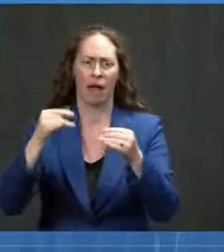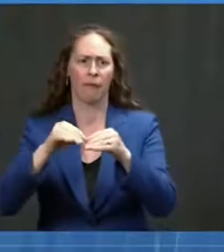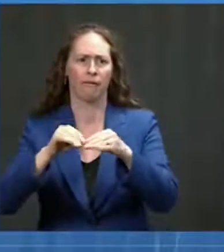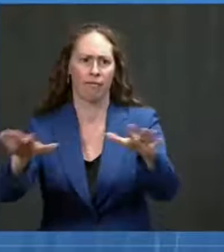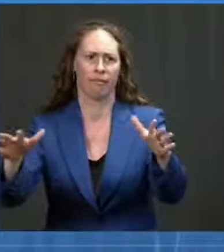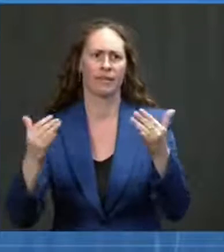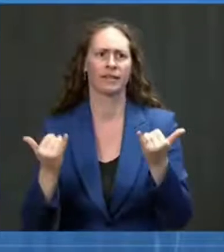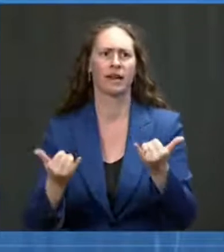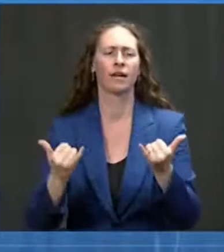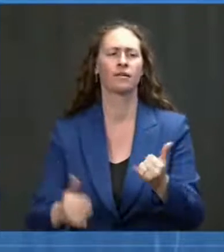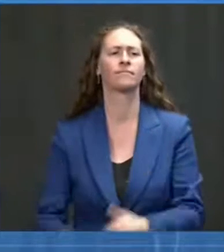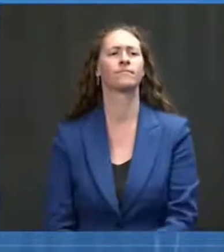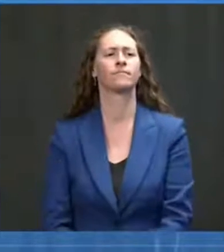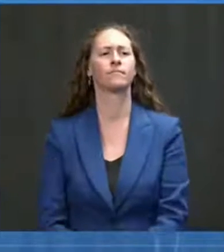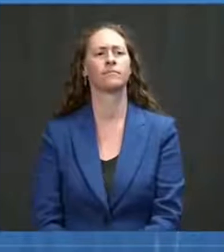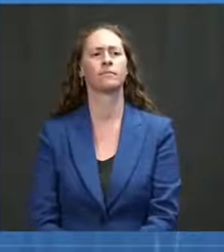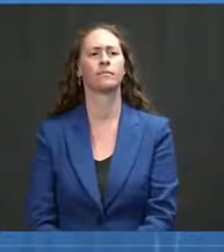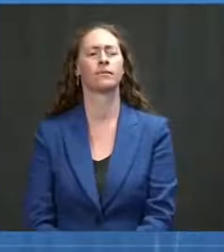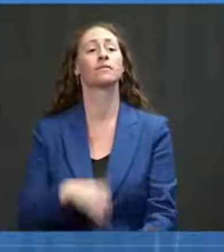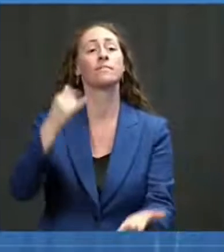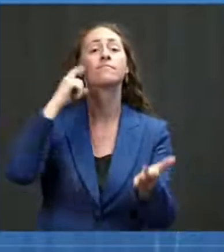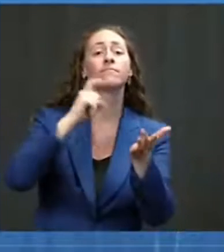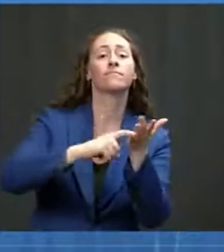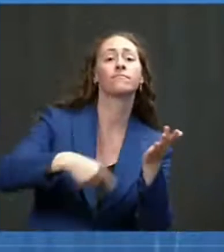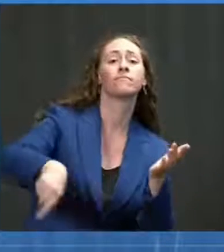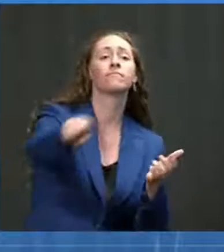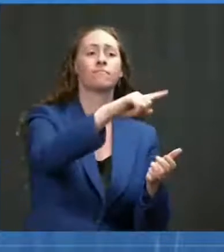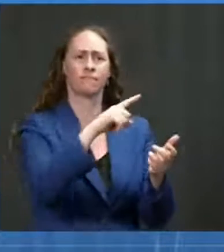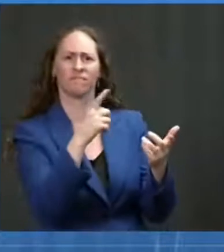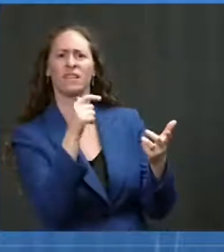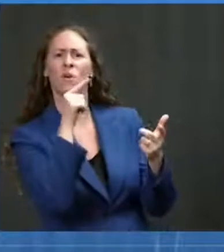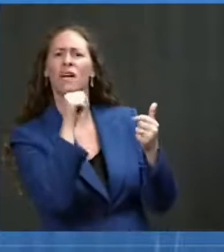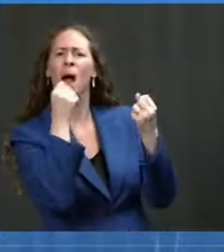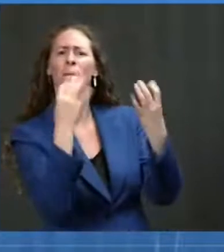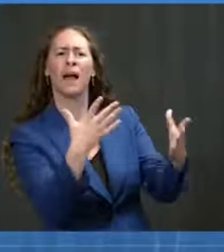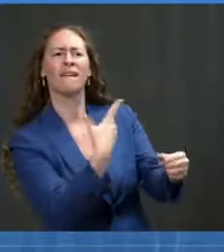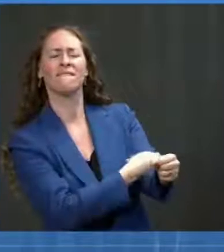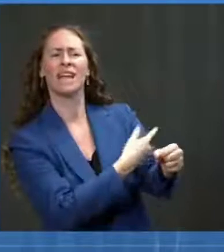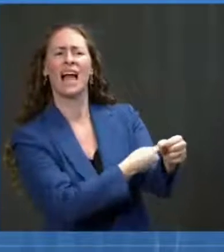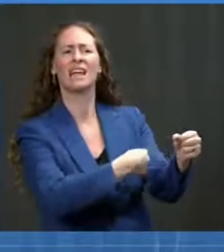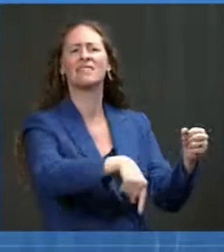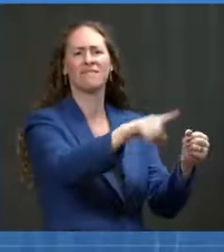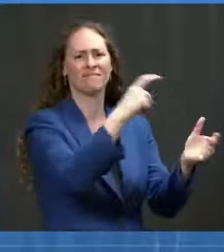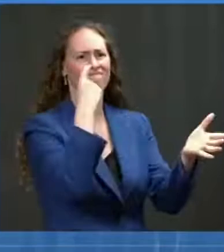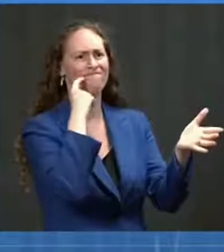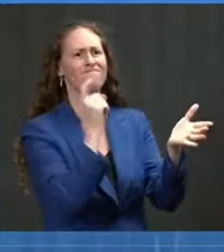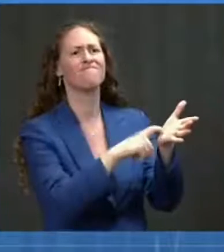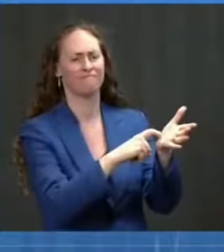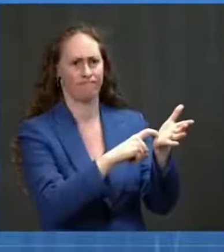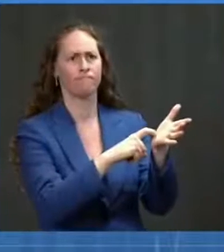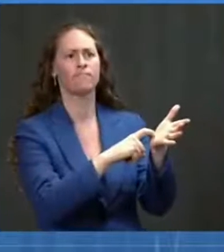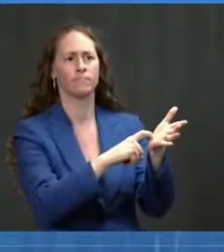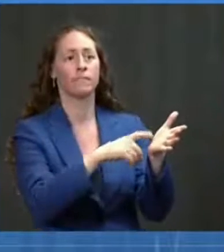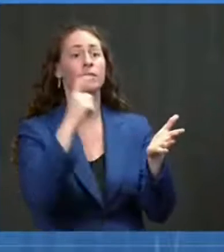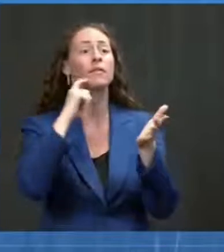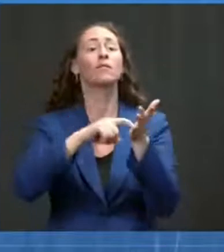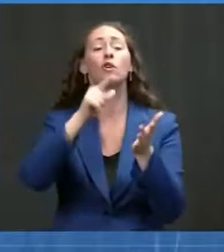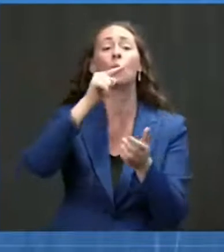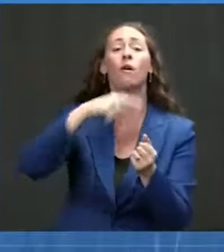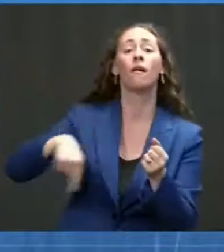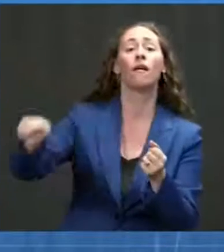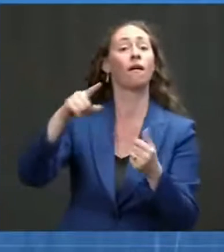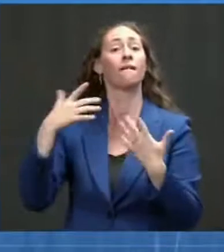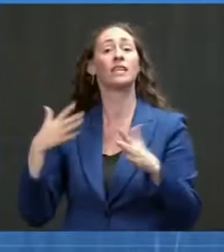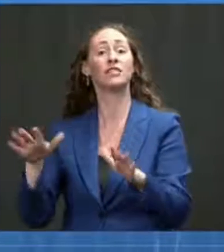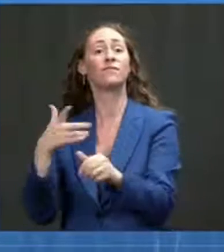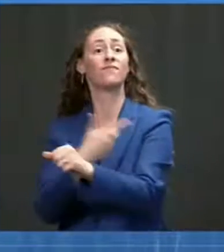vaccination rates. So this remains a pandemic of the unvaccinated. We know getting more